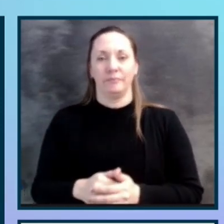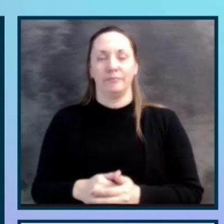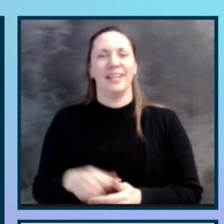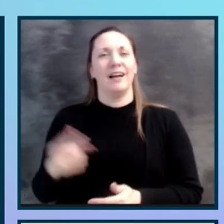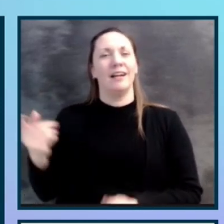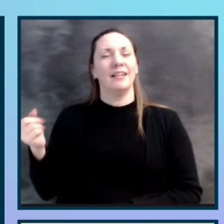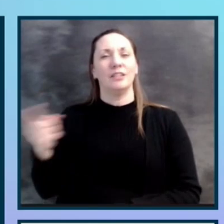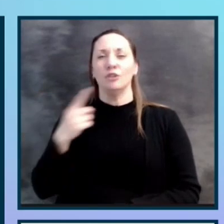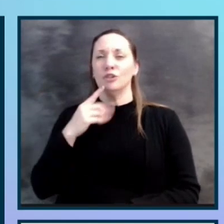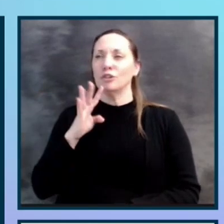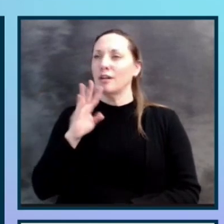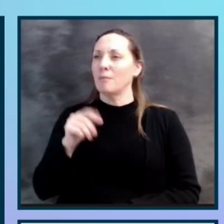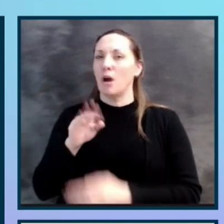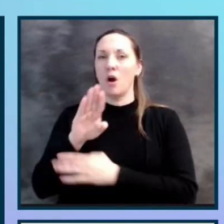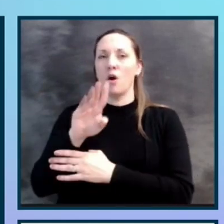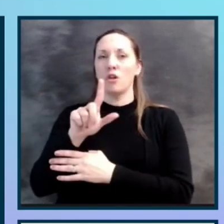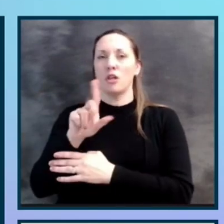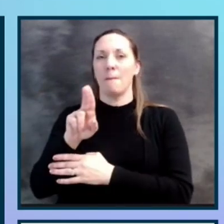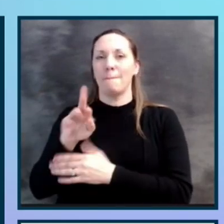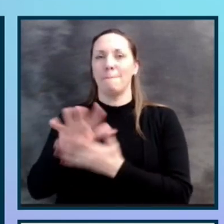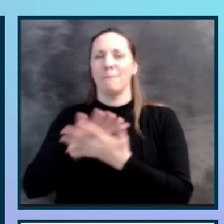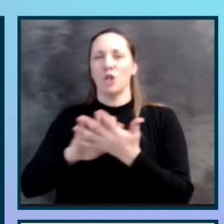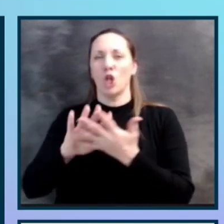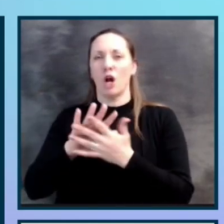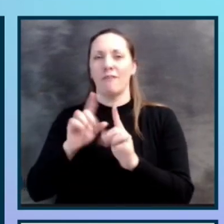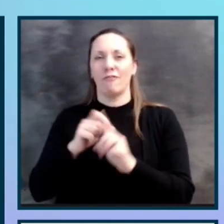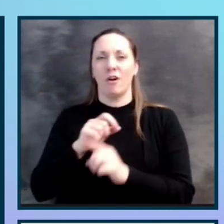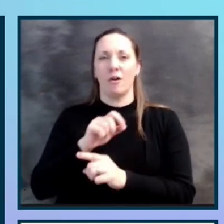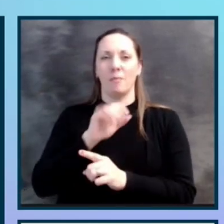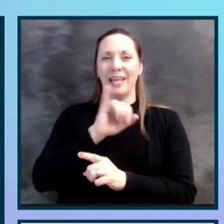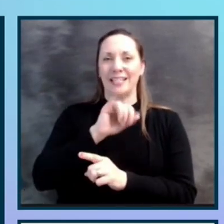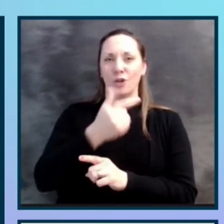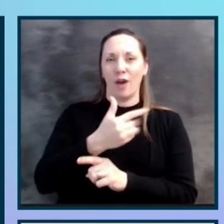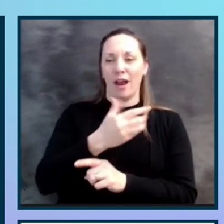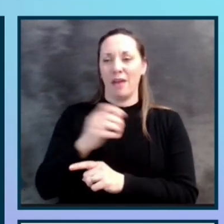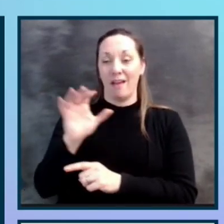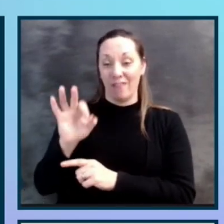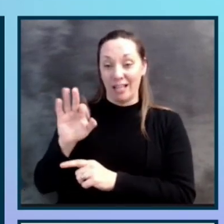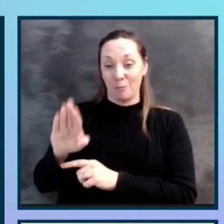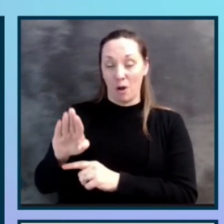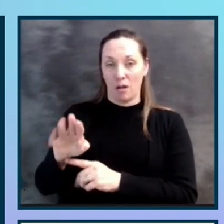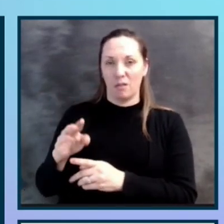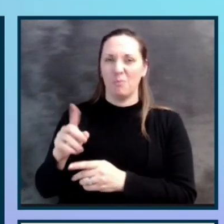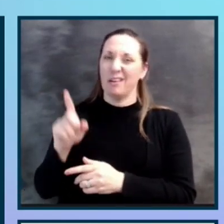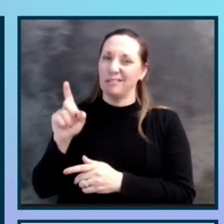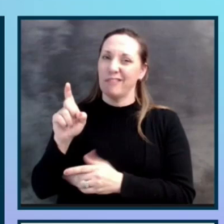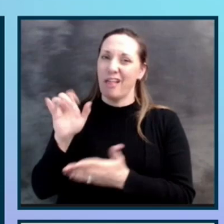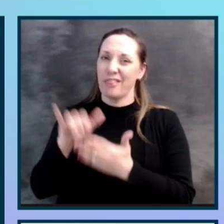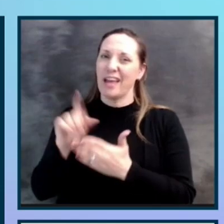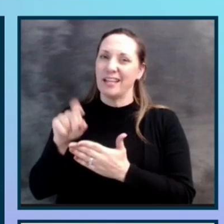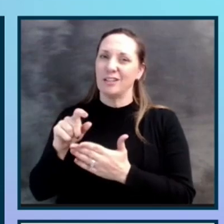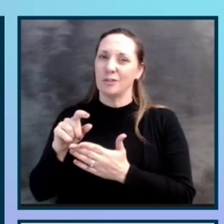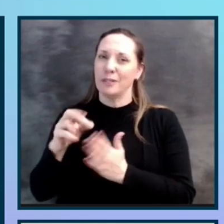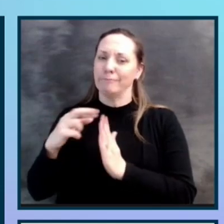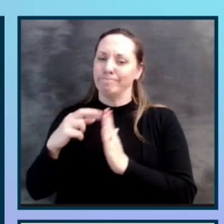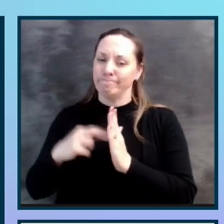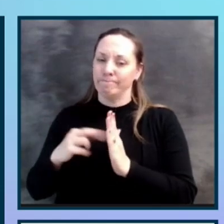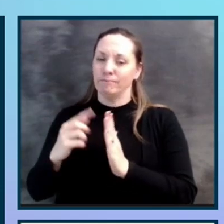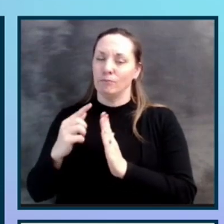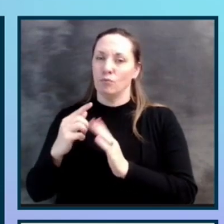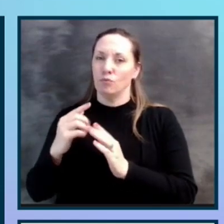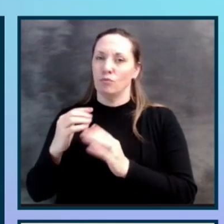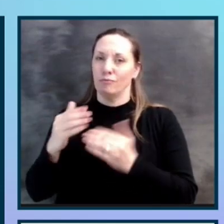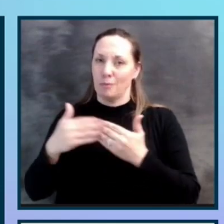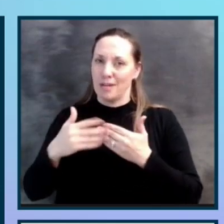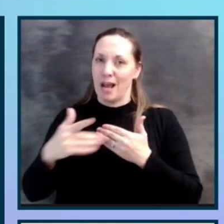from Facebook and Instagram, we just have to have that be the rule from now on. But we are actually